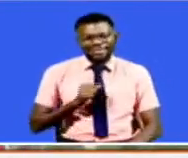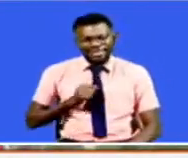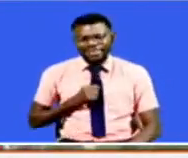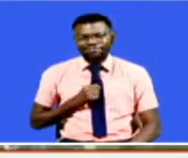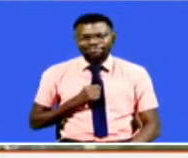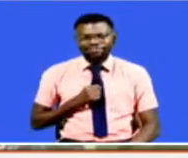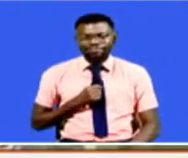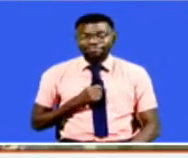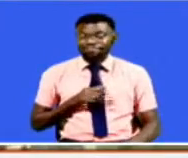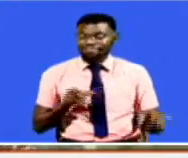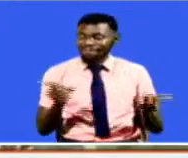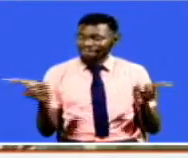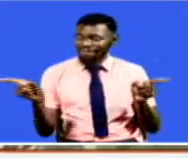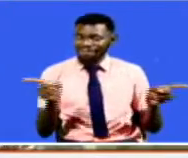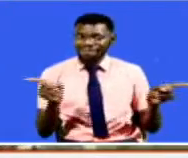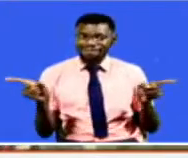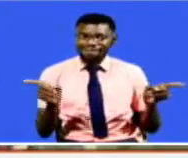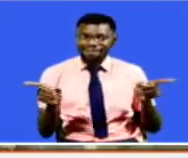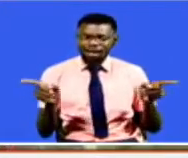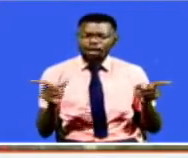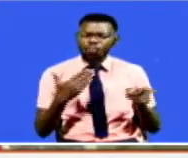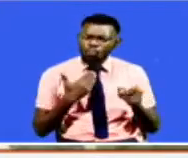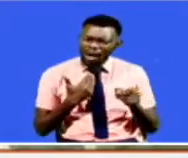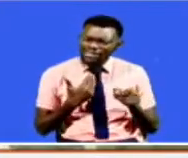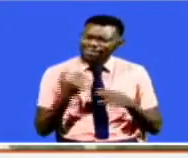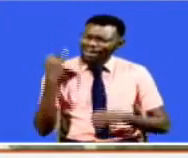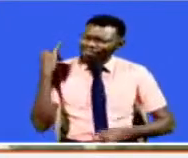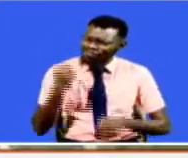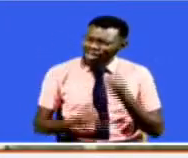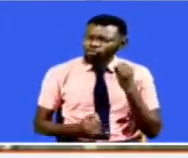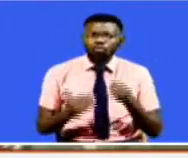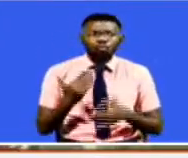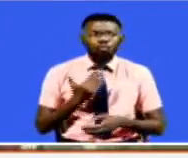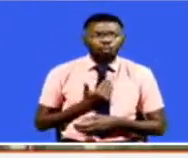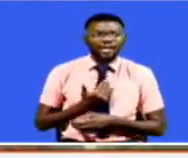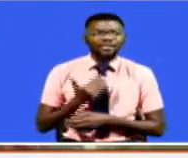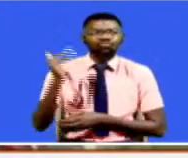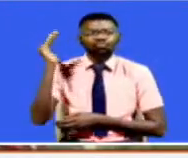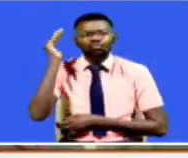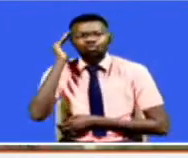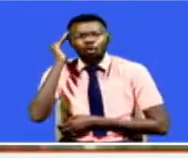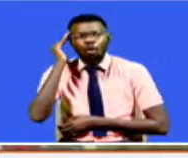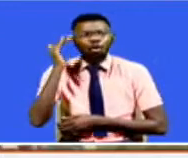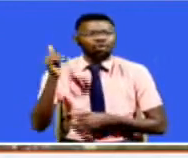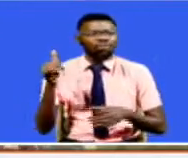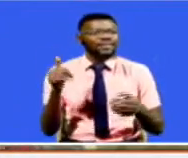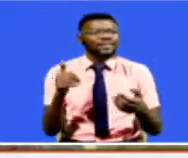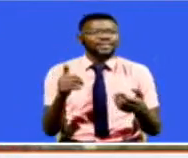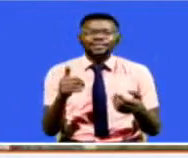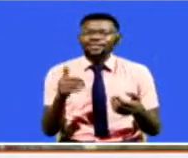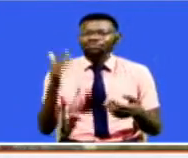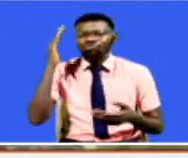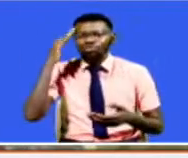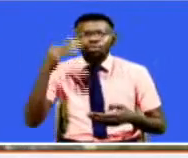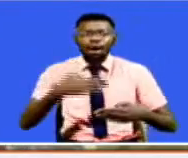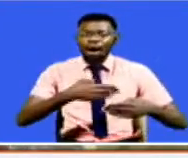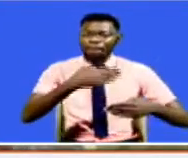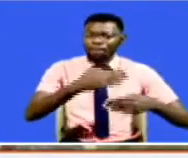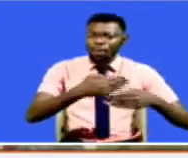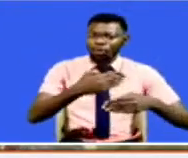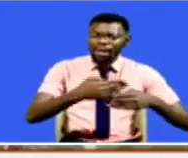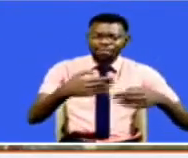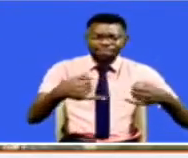Senate, so that once and for all, we can then determine where the